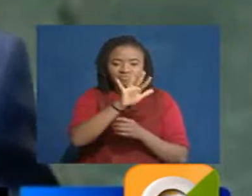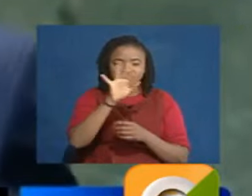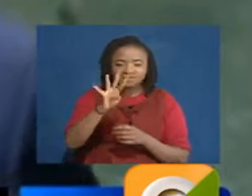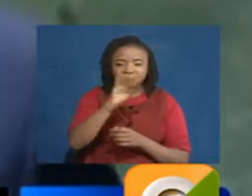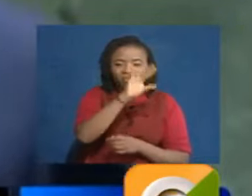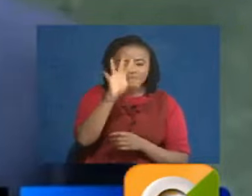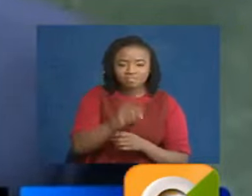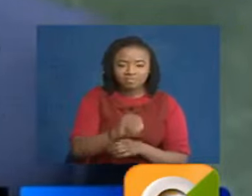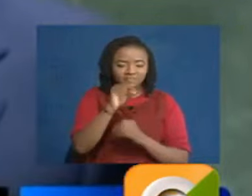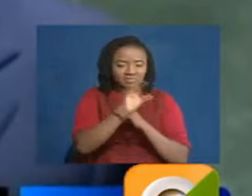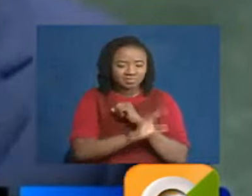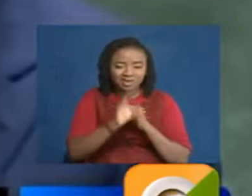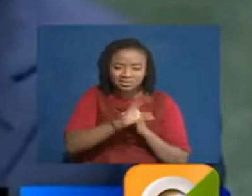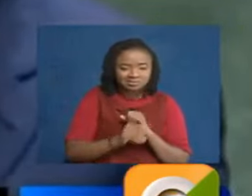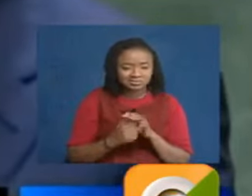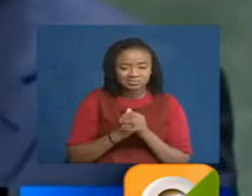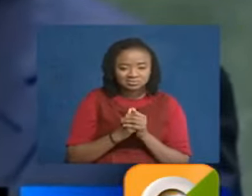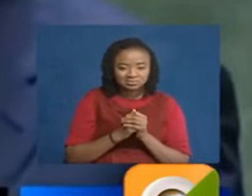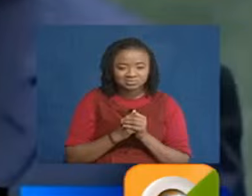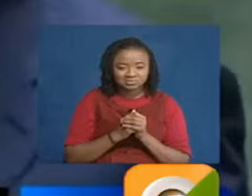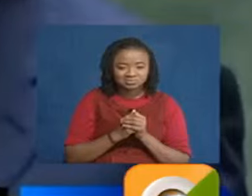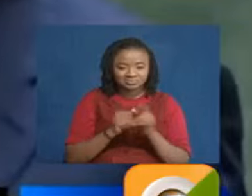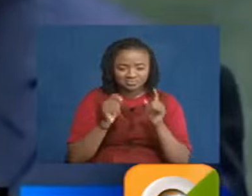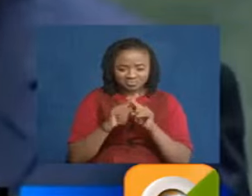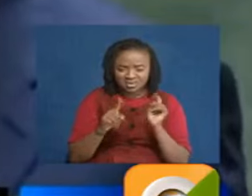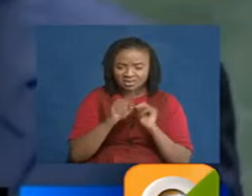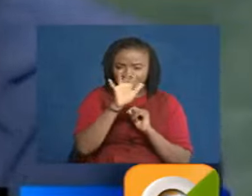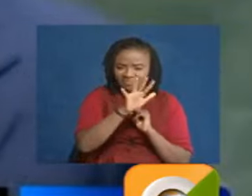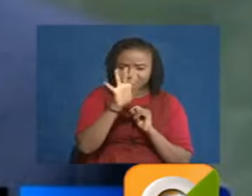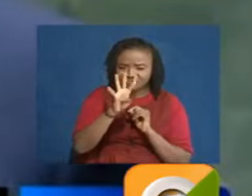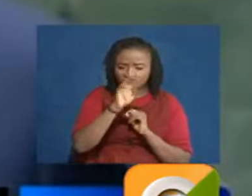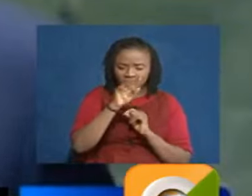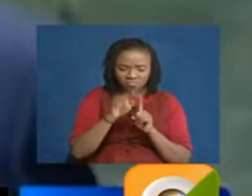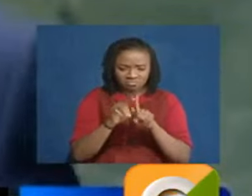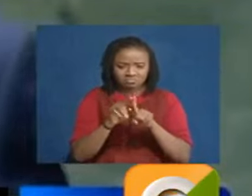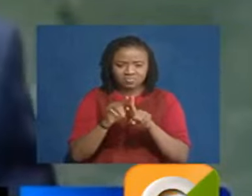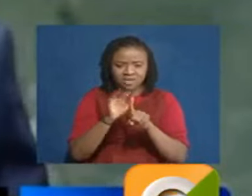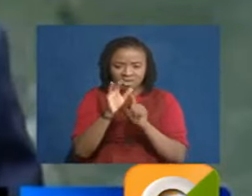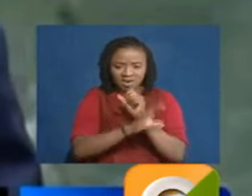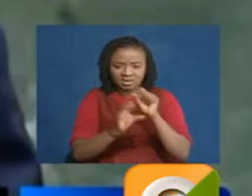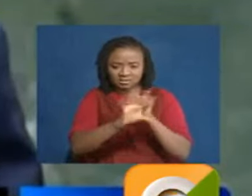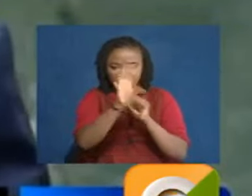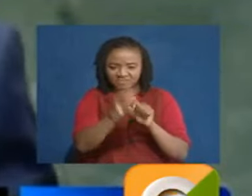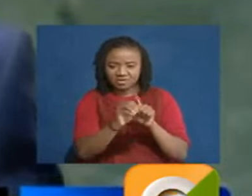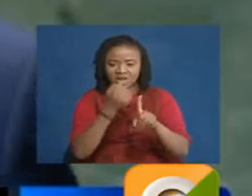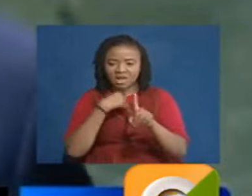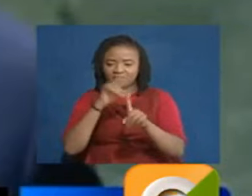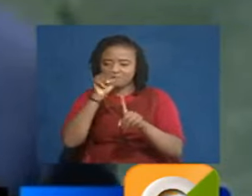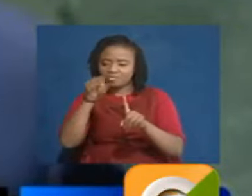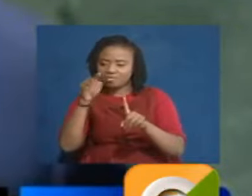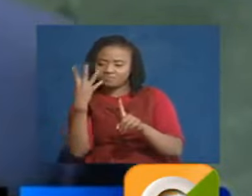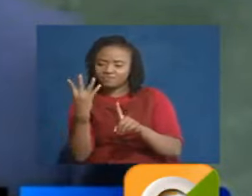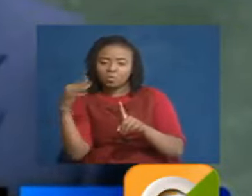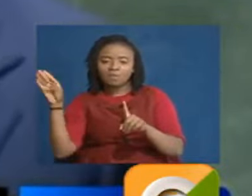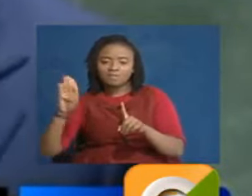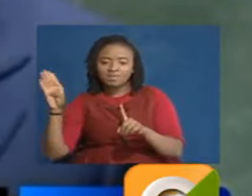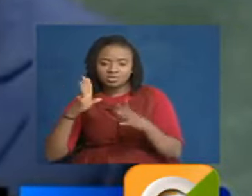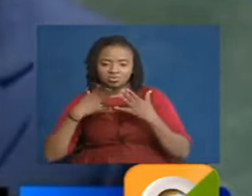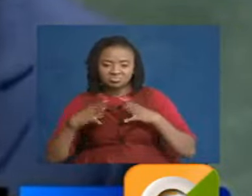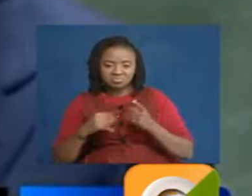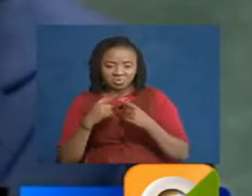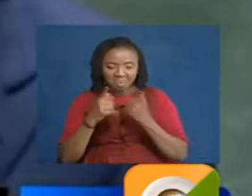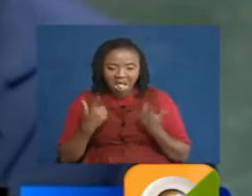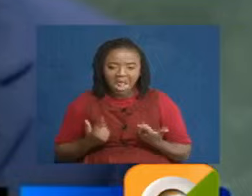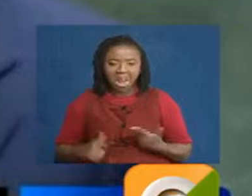countries with 1.4 billion people, while allowing one nation